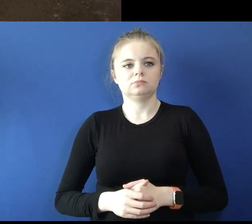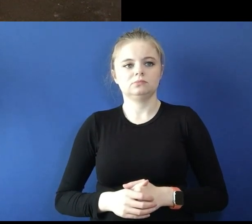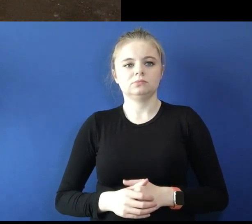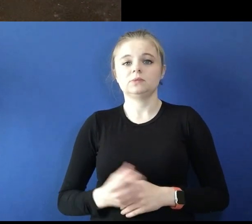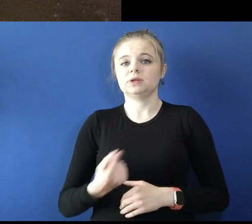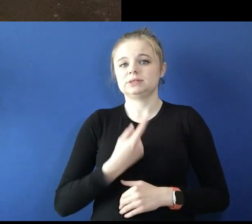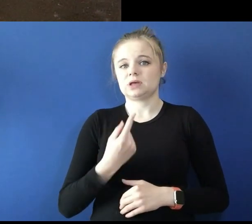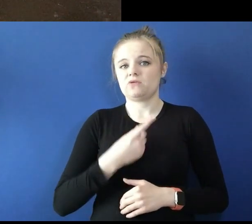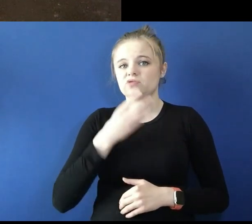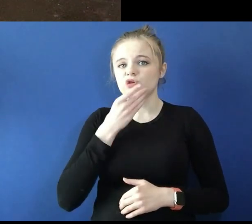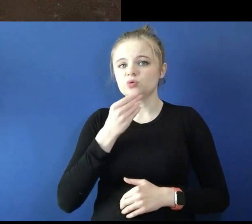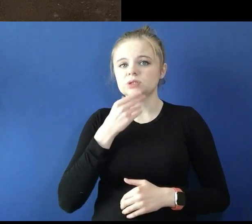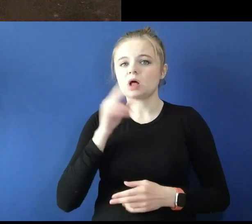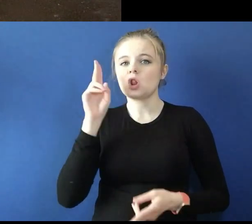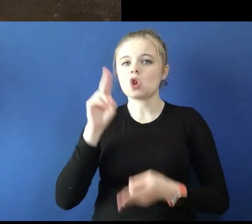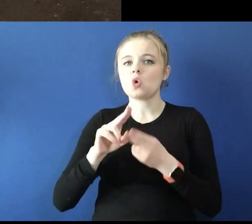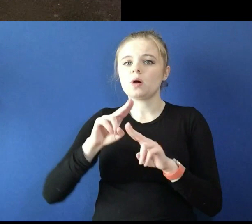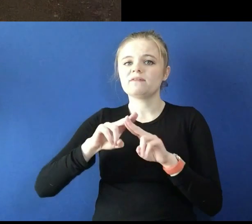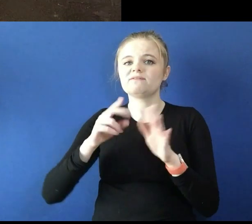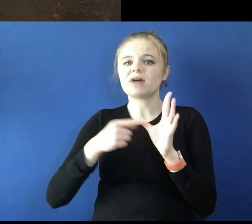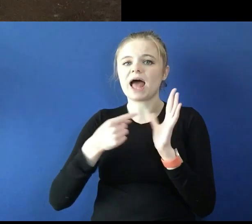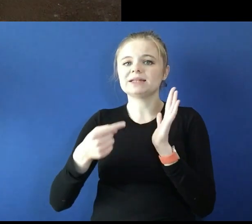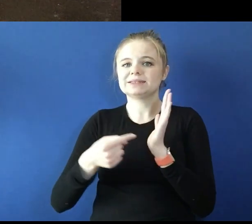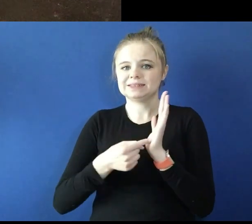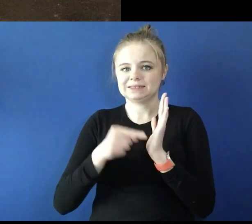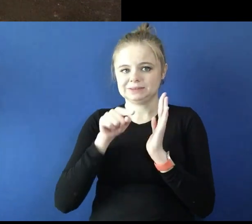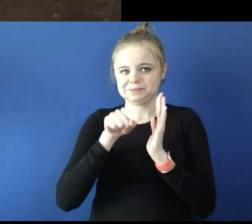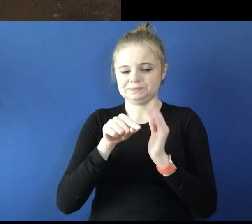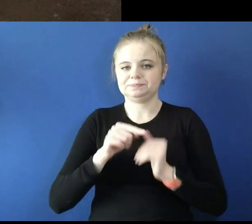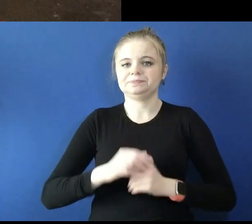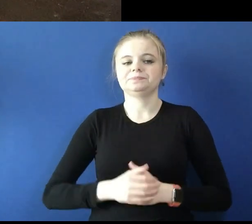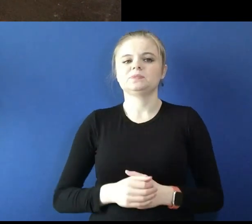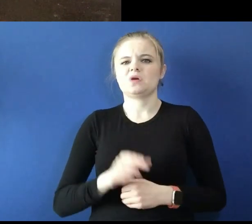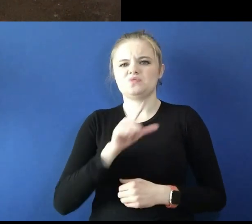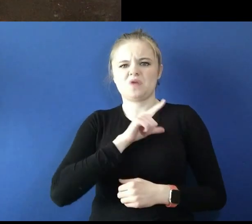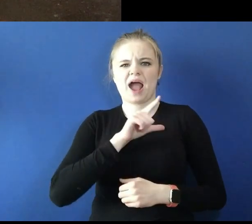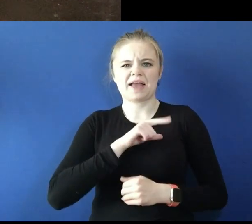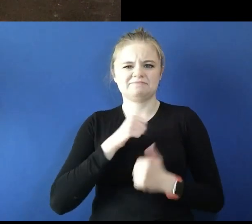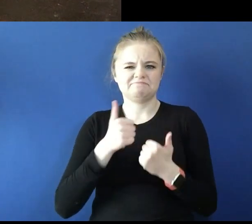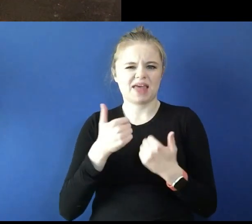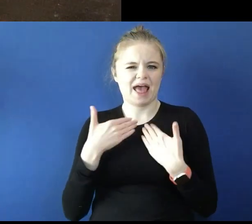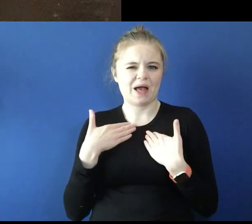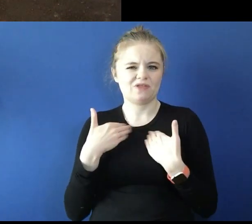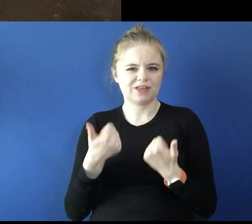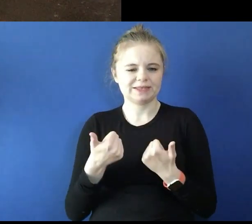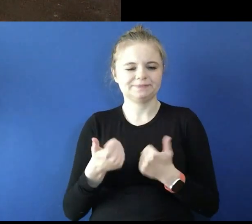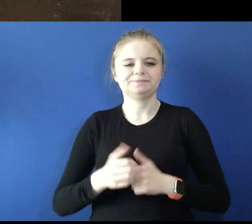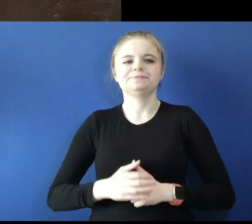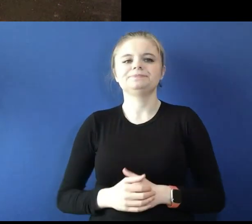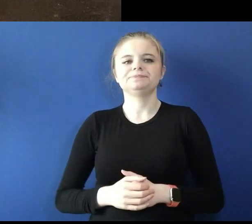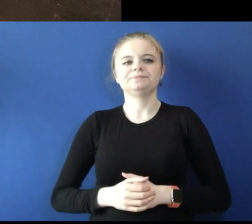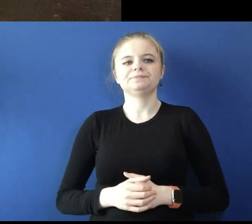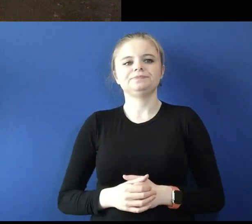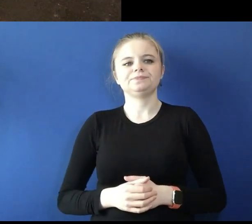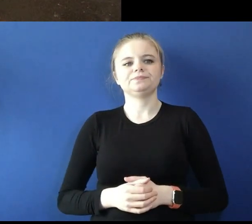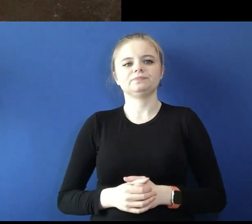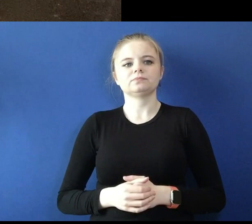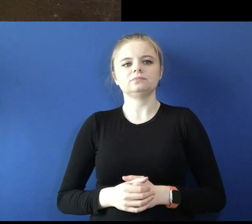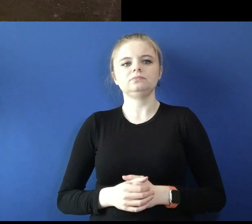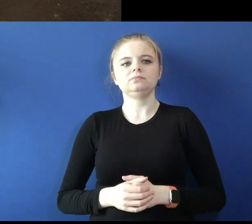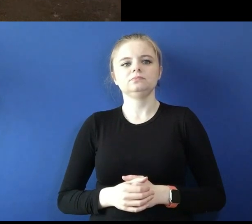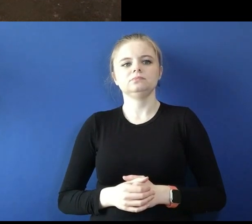Again, I use low fat creme fraiche just to keep it a bit healthier.